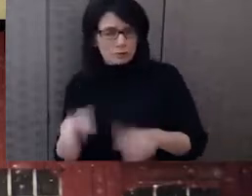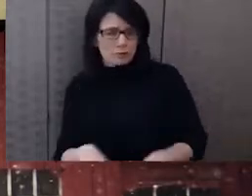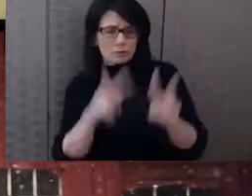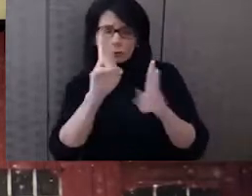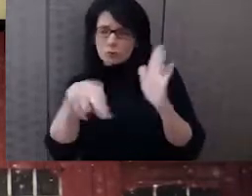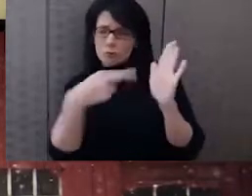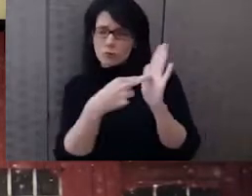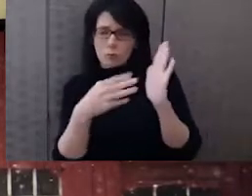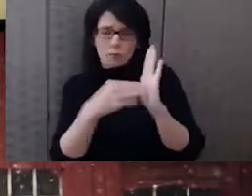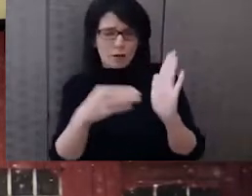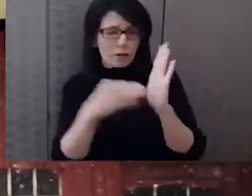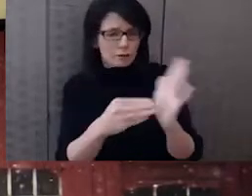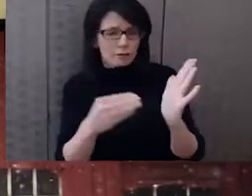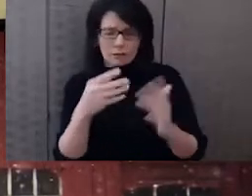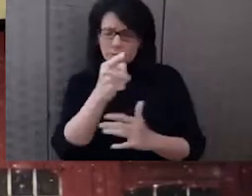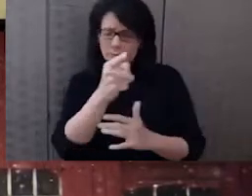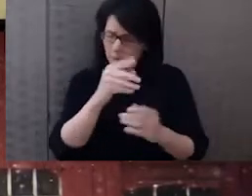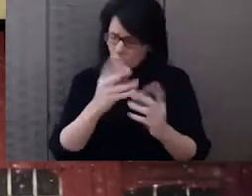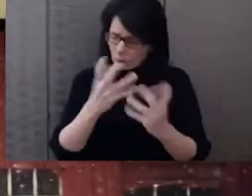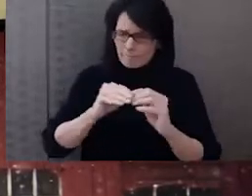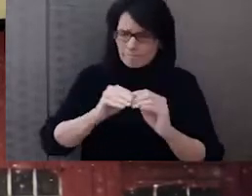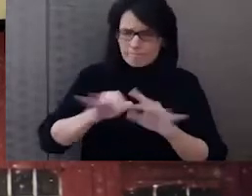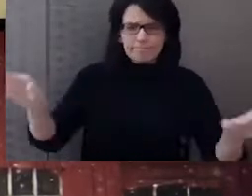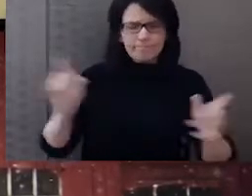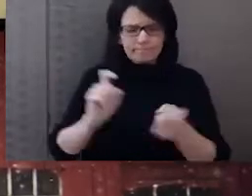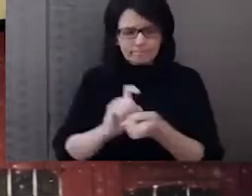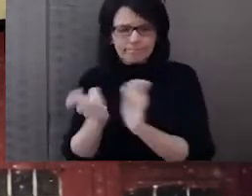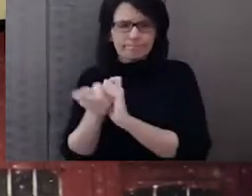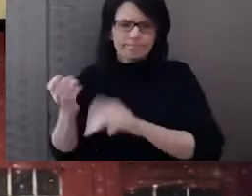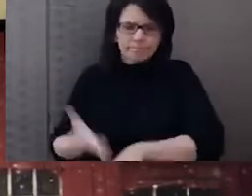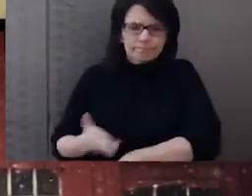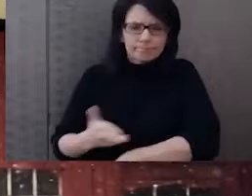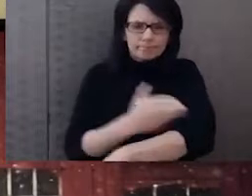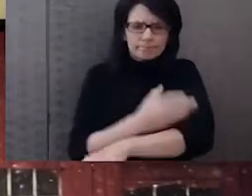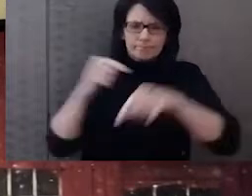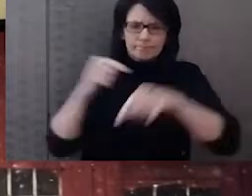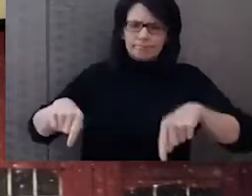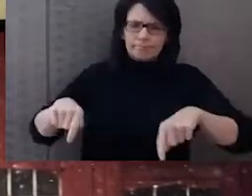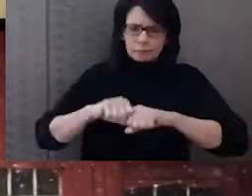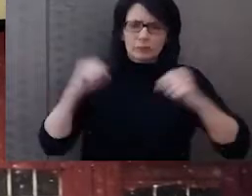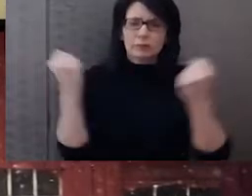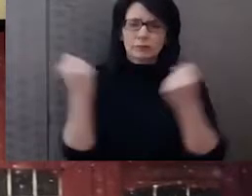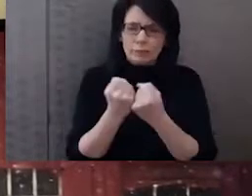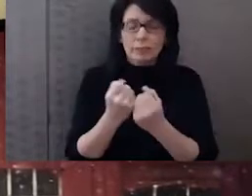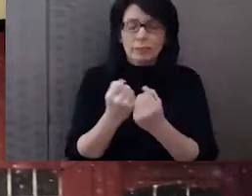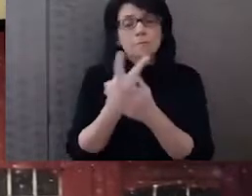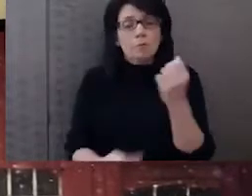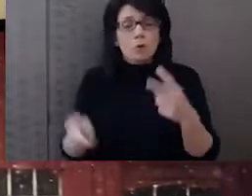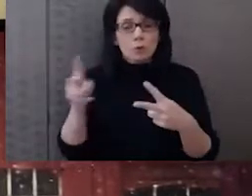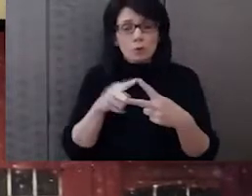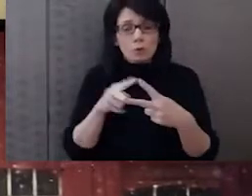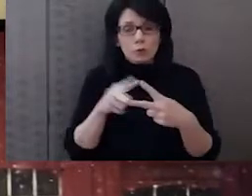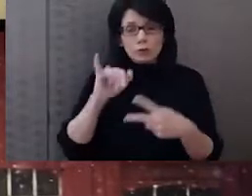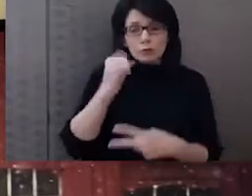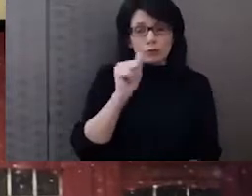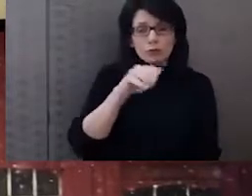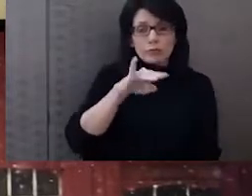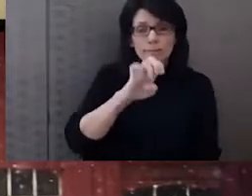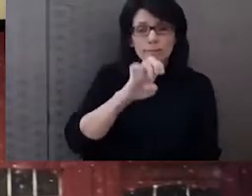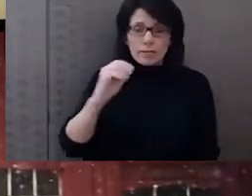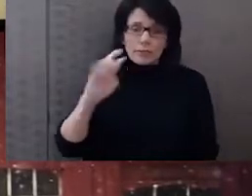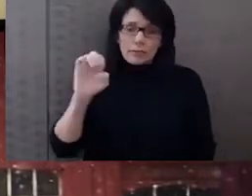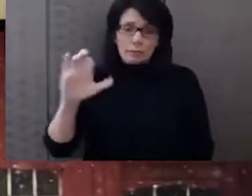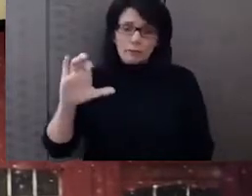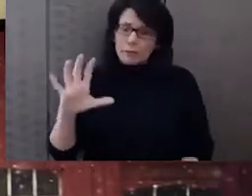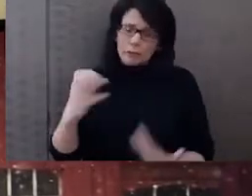change in society. And Jamie and Eric joined past law and society honorees whom we sadly lost in 2020.